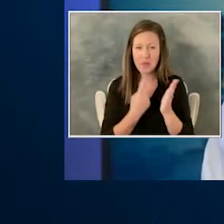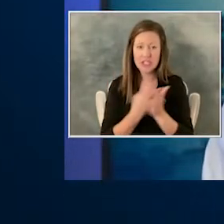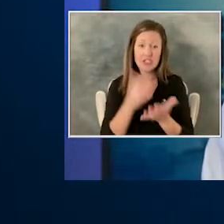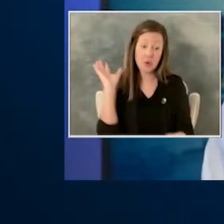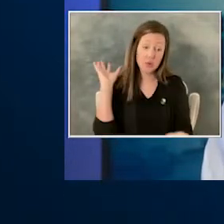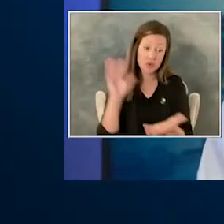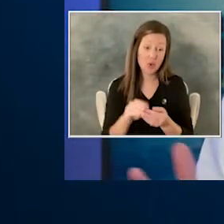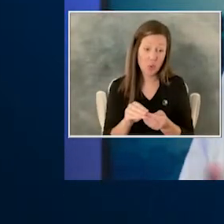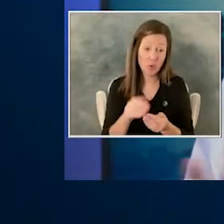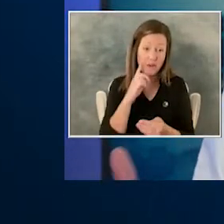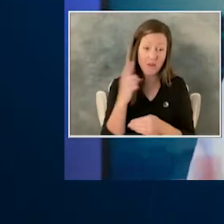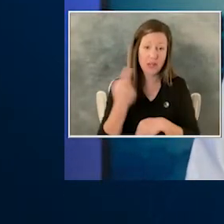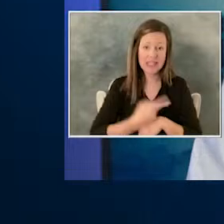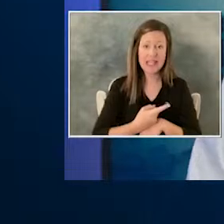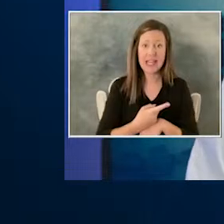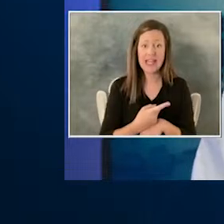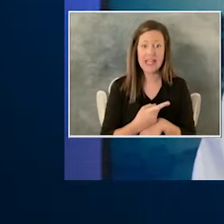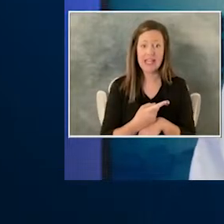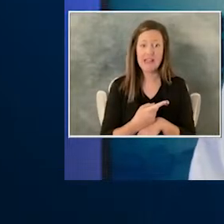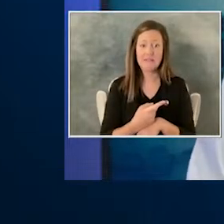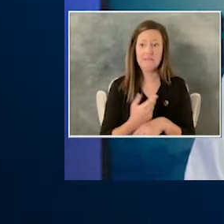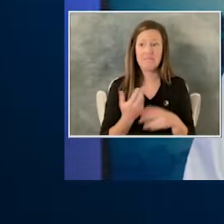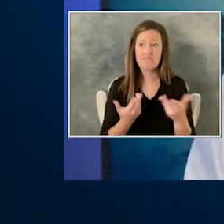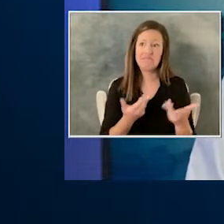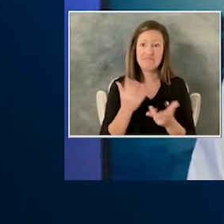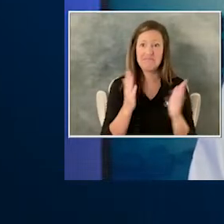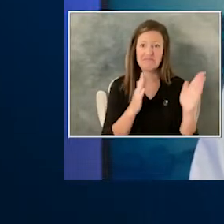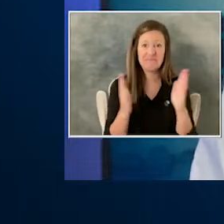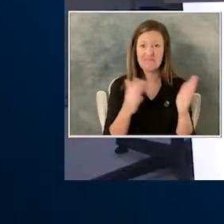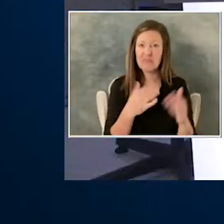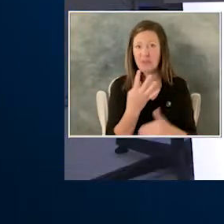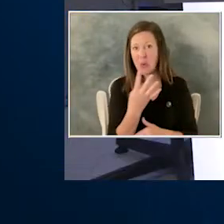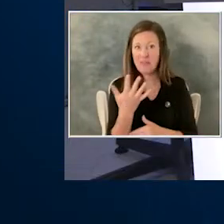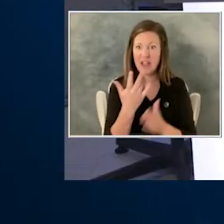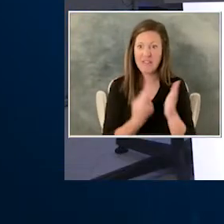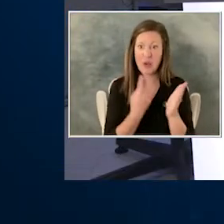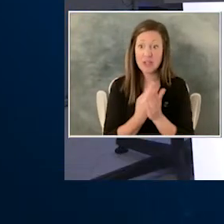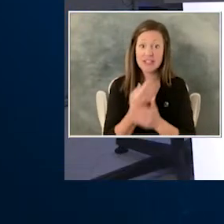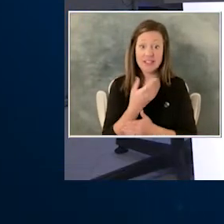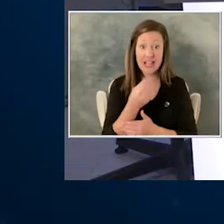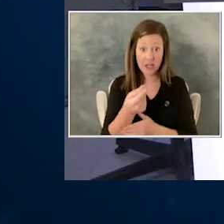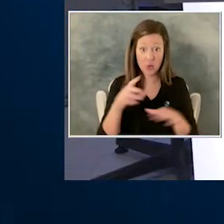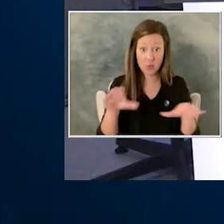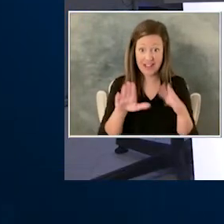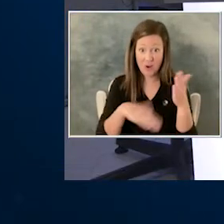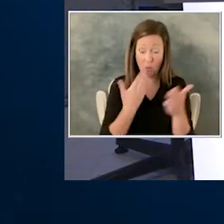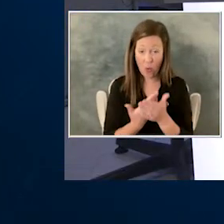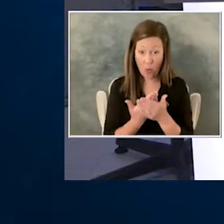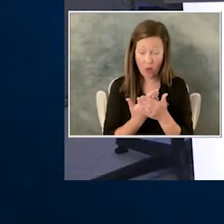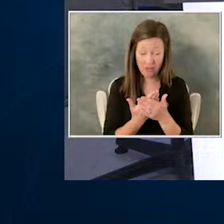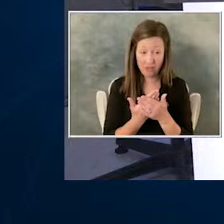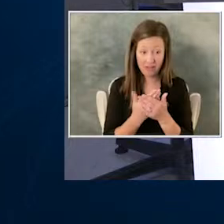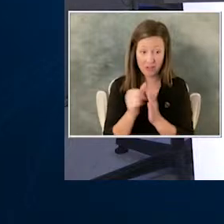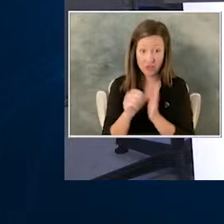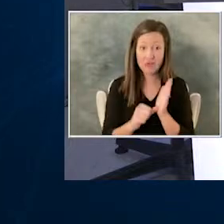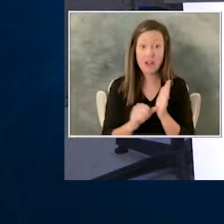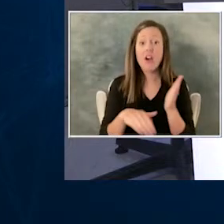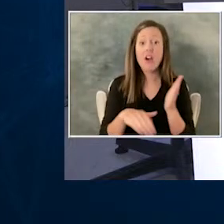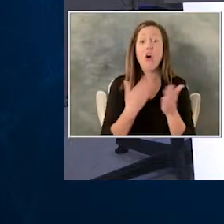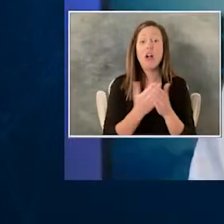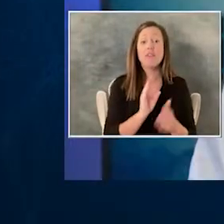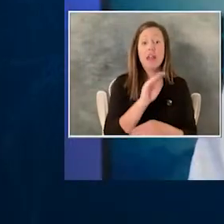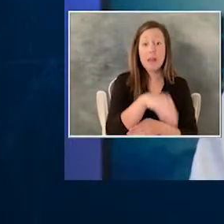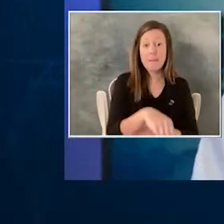operation for the day staggered is about 4 or 5 hours. And you did all of these surgeries? I did all the implants, and Dr. Coomer did all